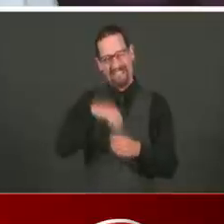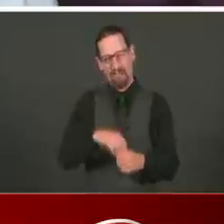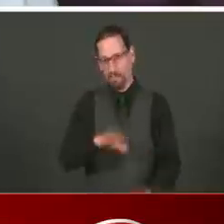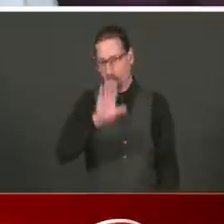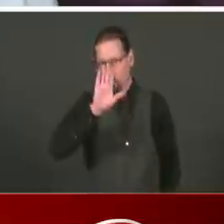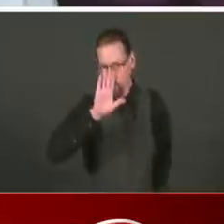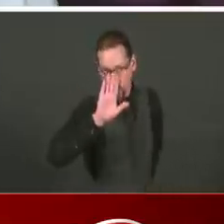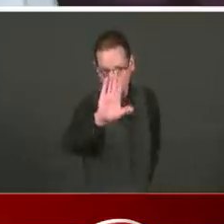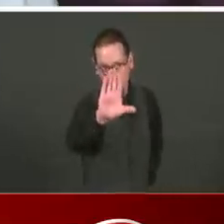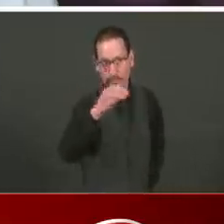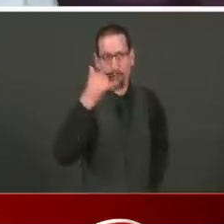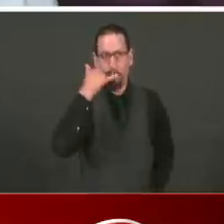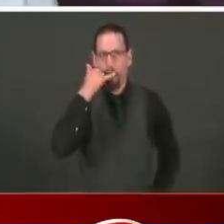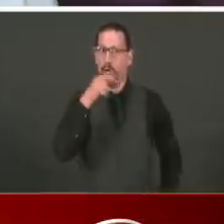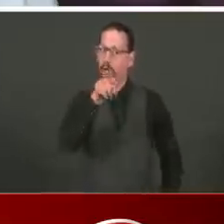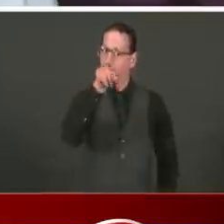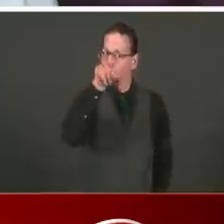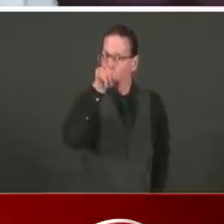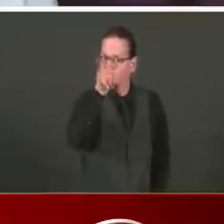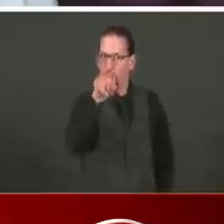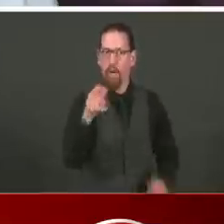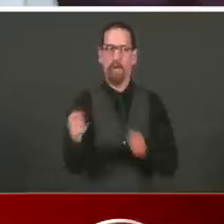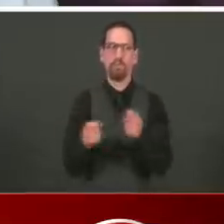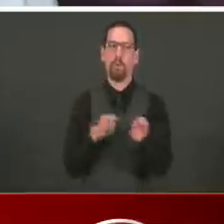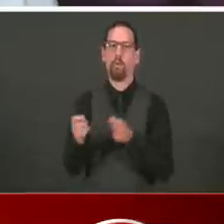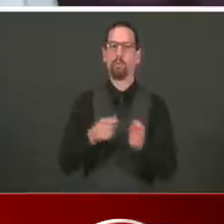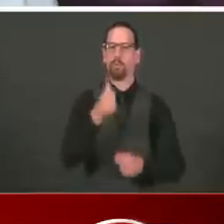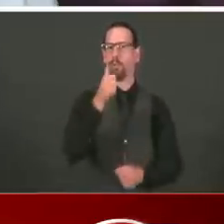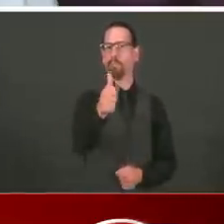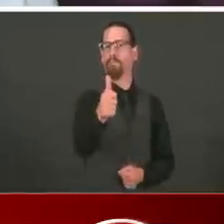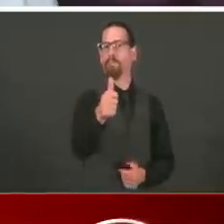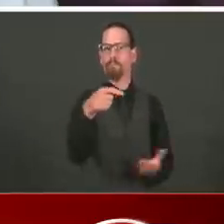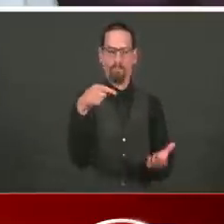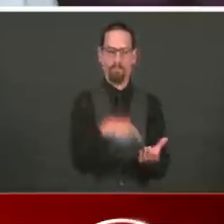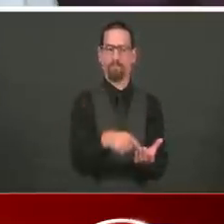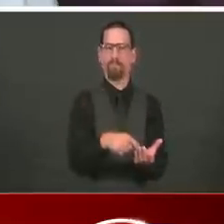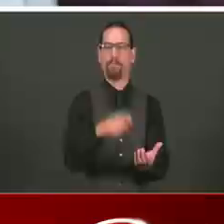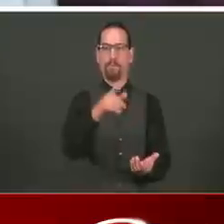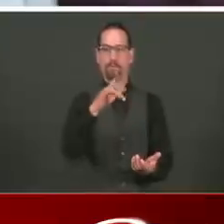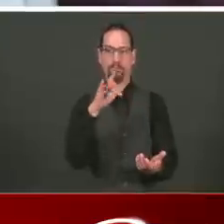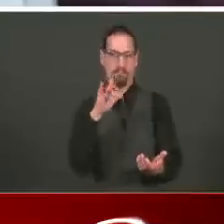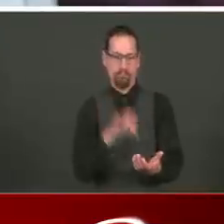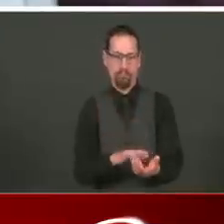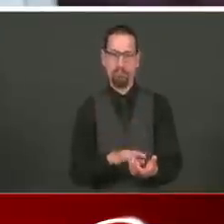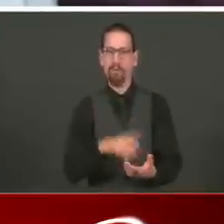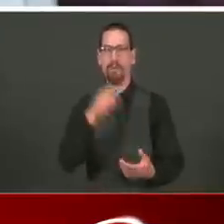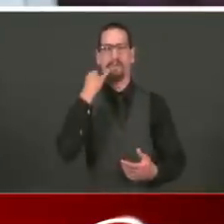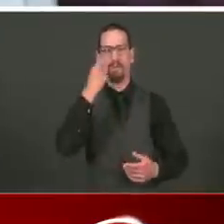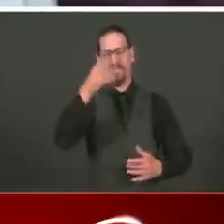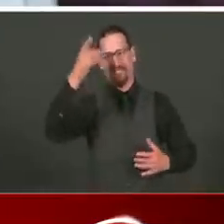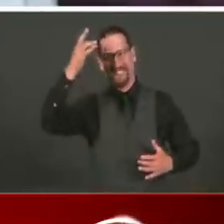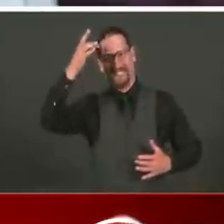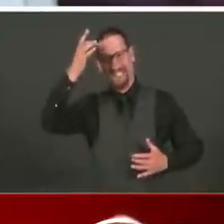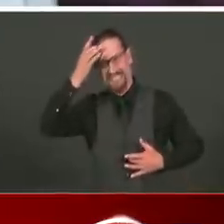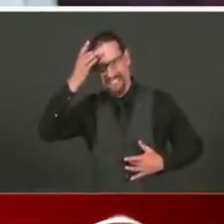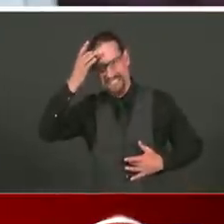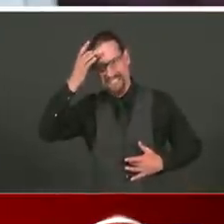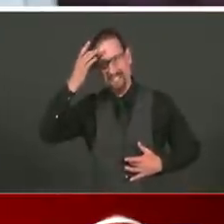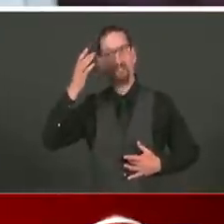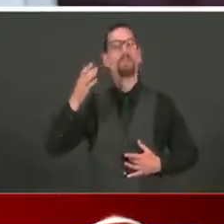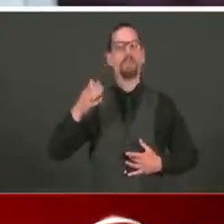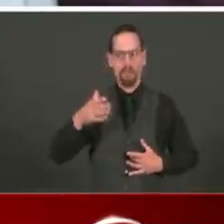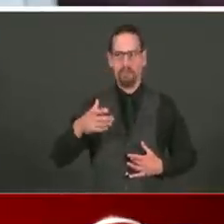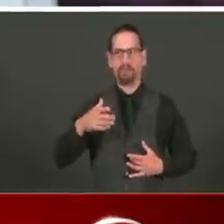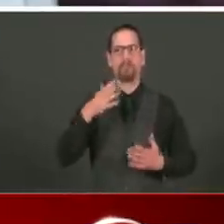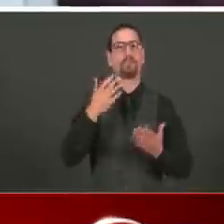your lives safely. If you get sick, if you get tested positive, you're going to get a call from someone at the